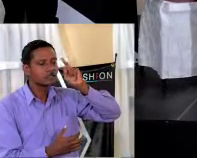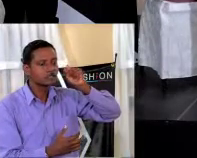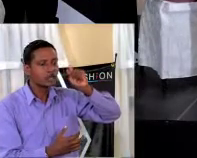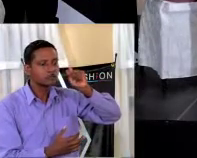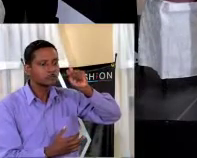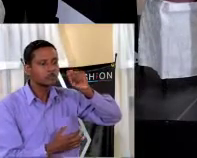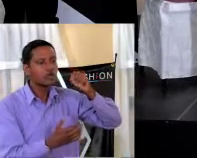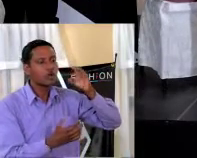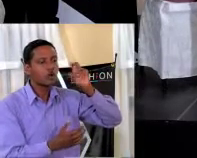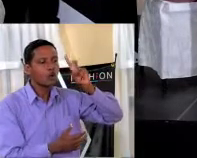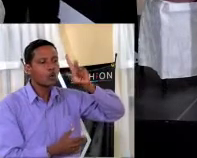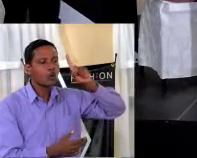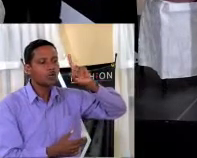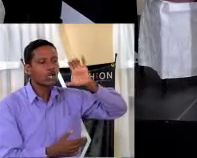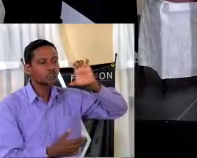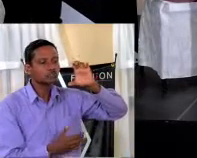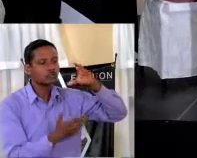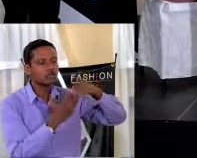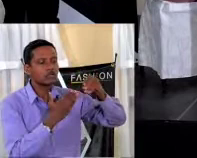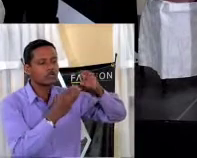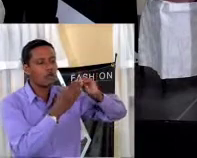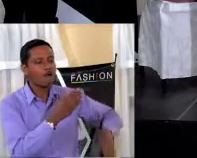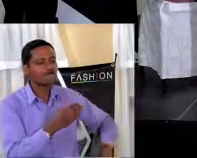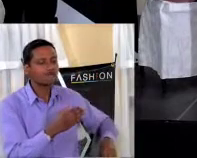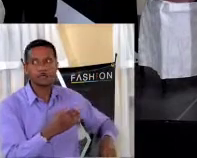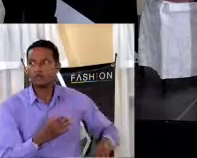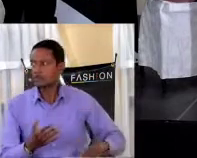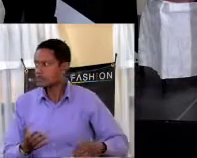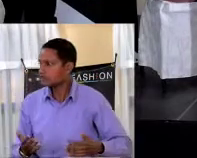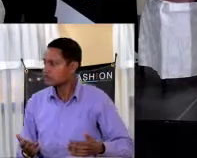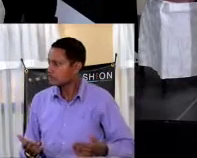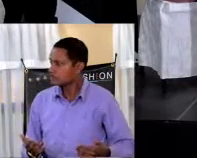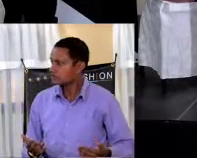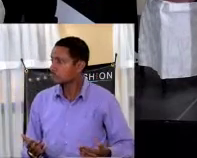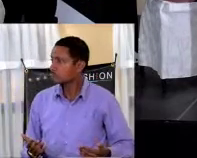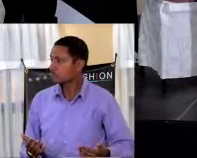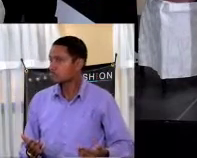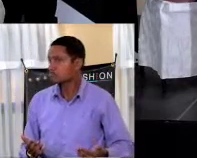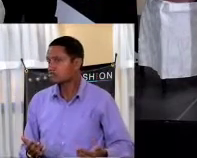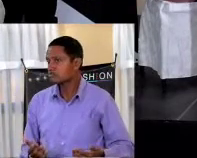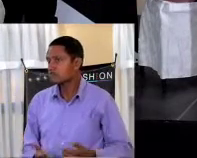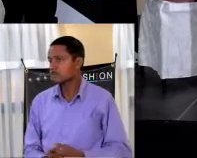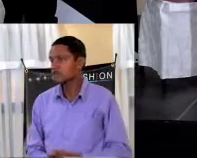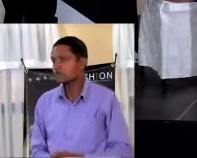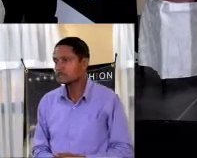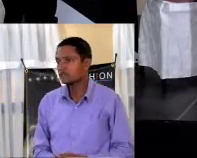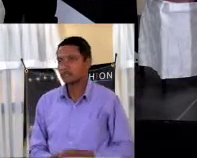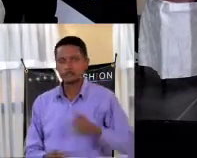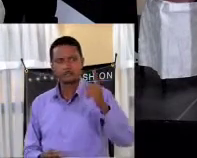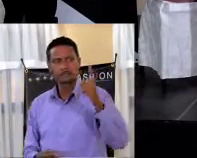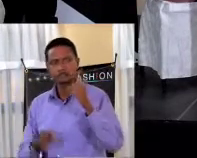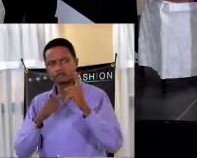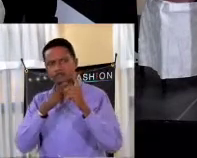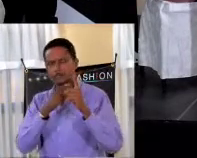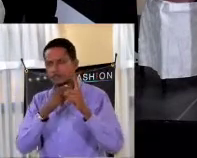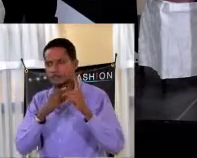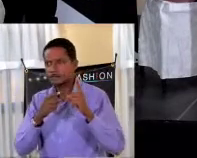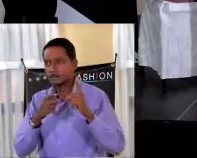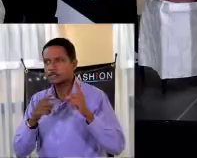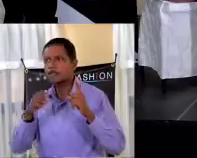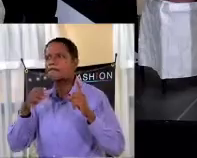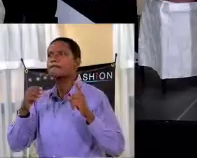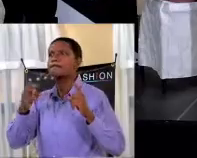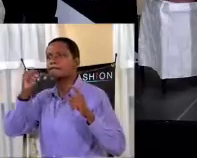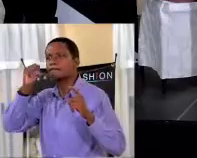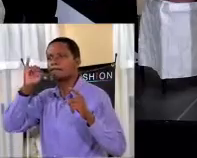I met with, let me see, one of the first designers we had in store was Anicia Brooks. I'm not sure if you all know her. She's on her fourth collection, going on her fifth collection